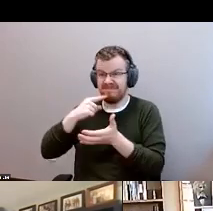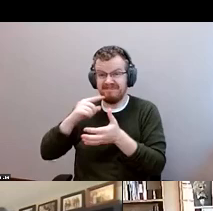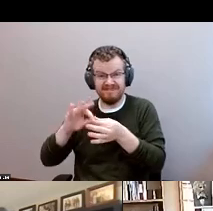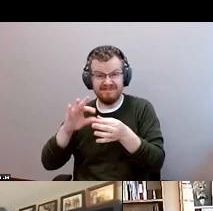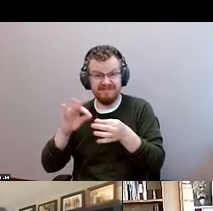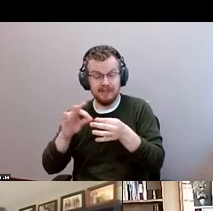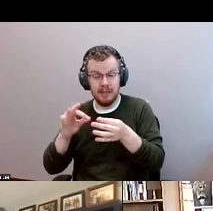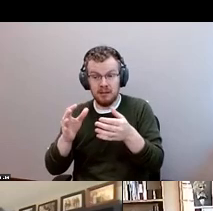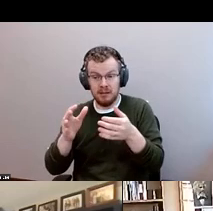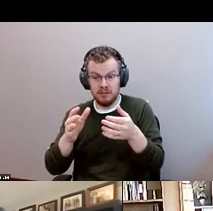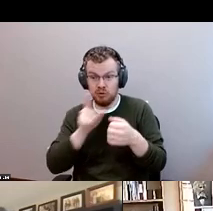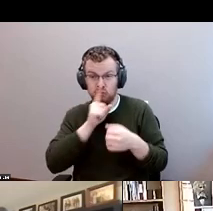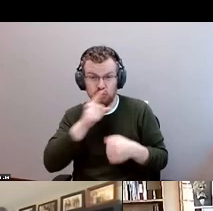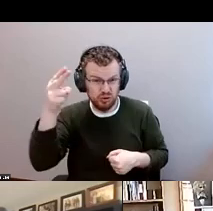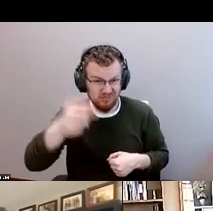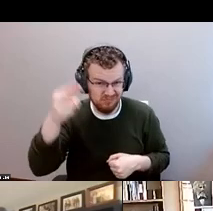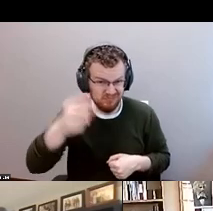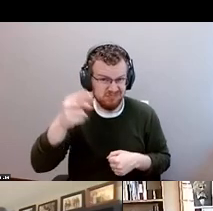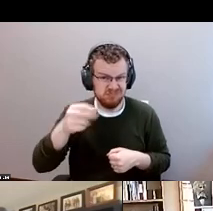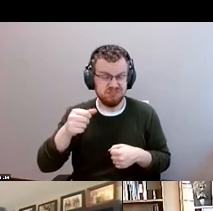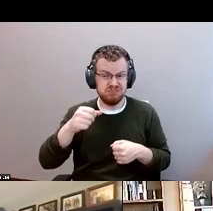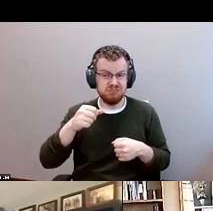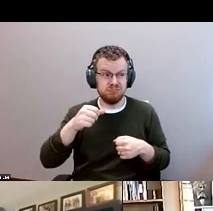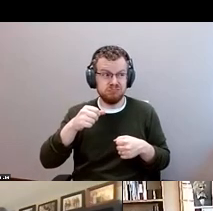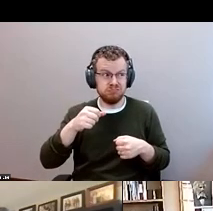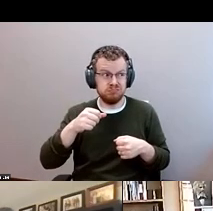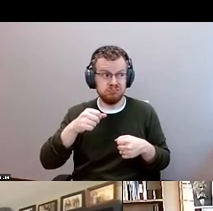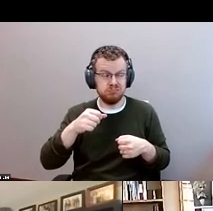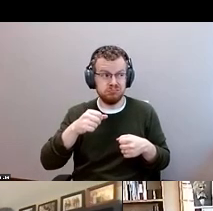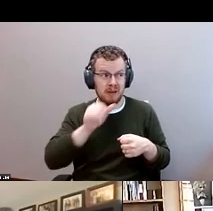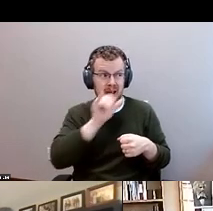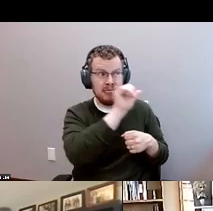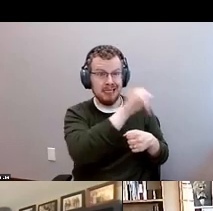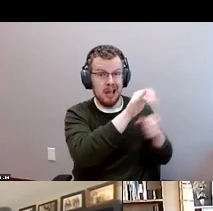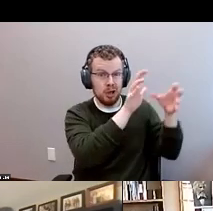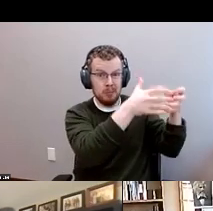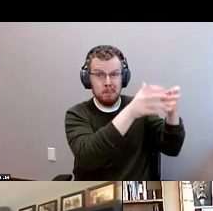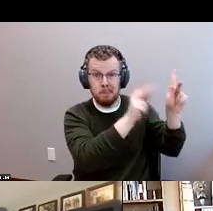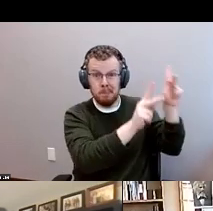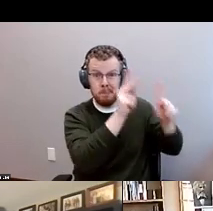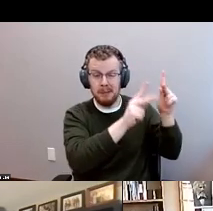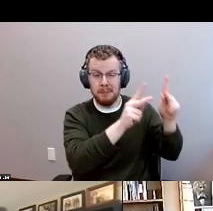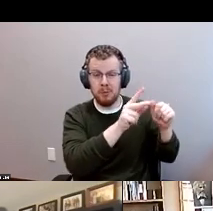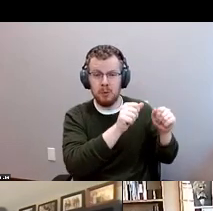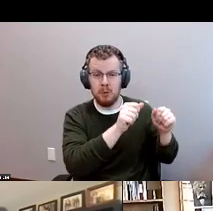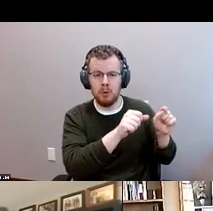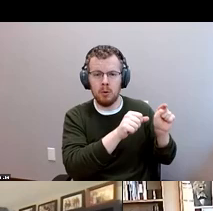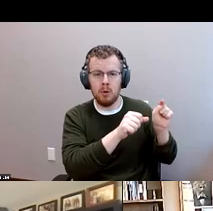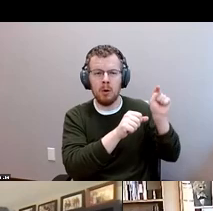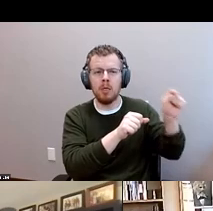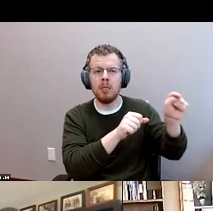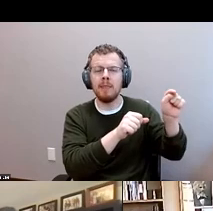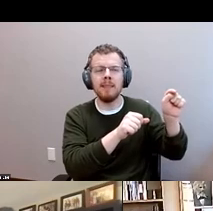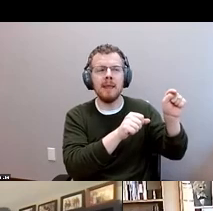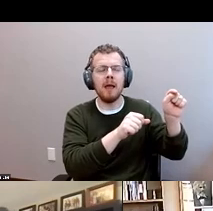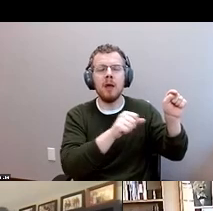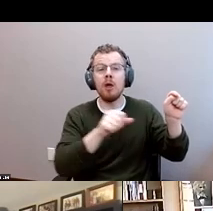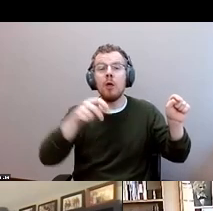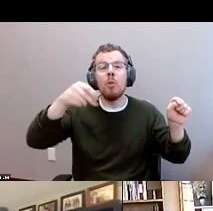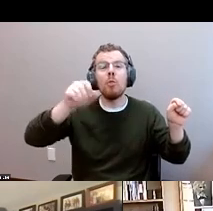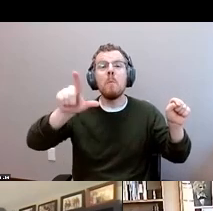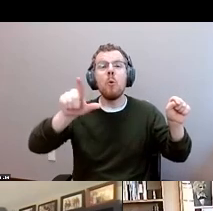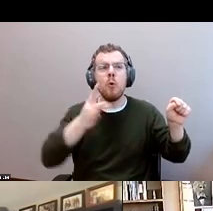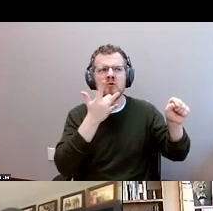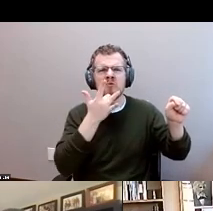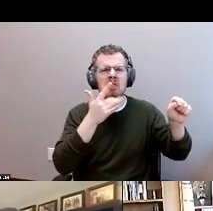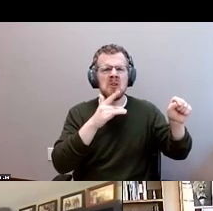is true history, there were group people who kind of, you know, they drain the swimming pool rather than integrate the swimming